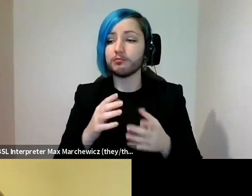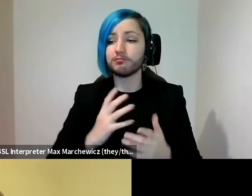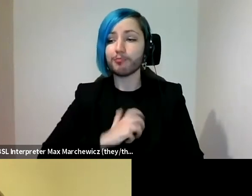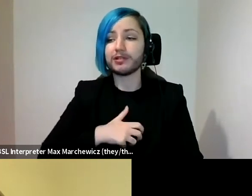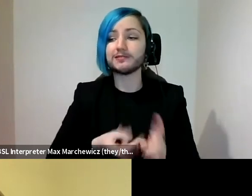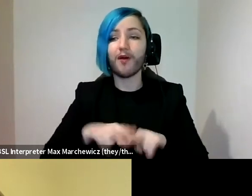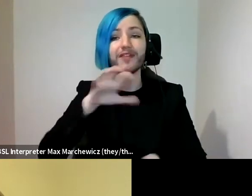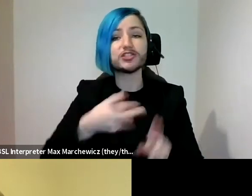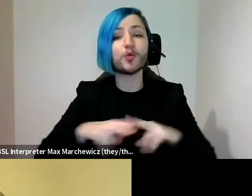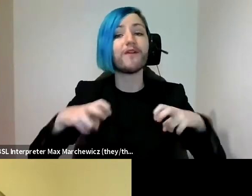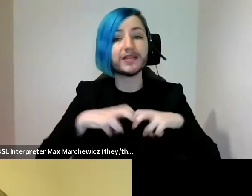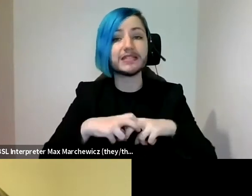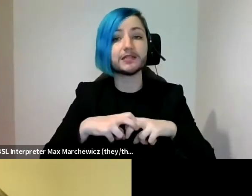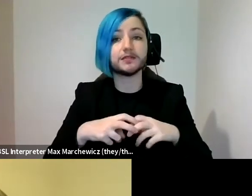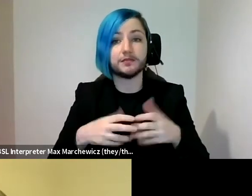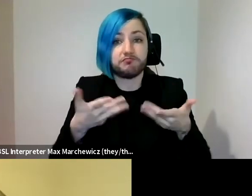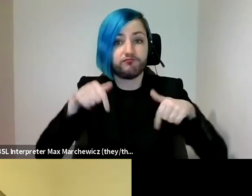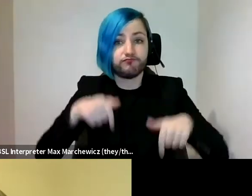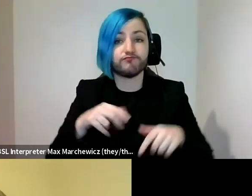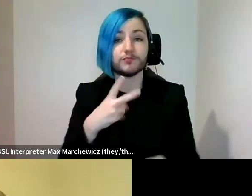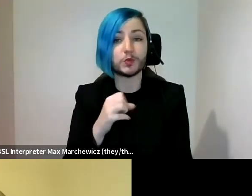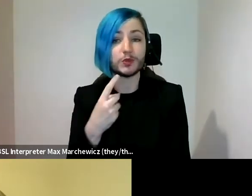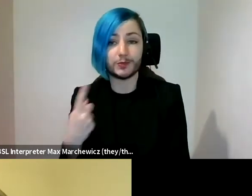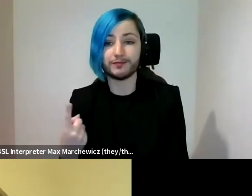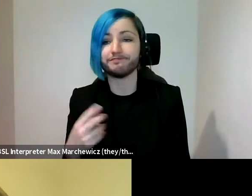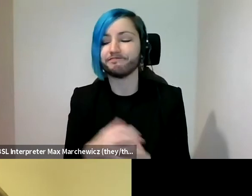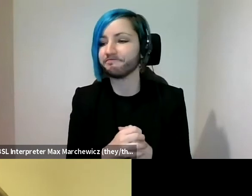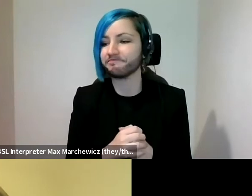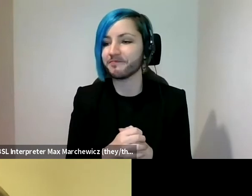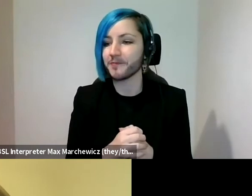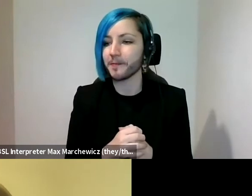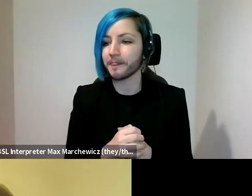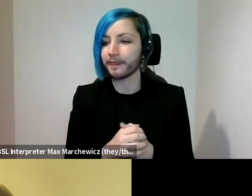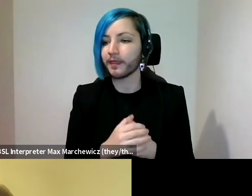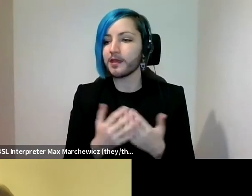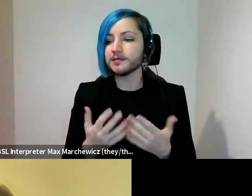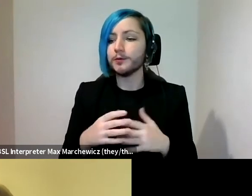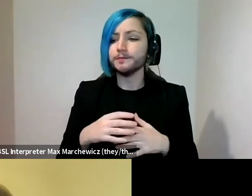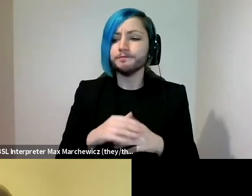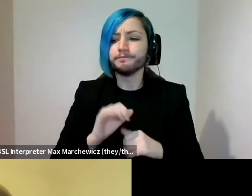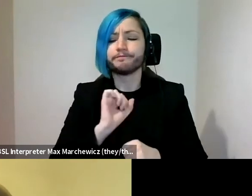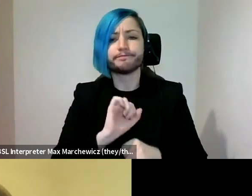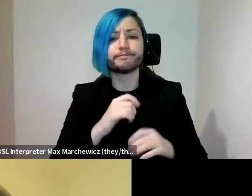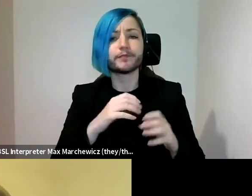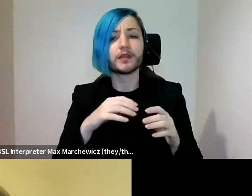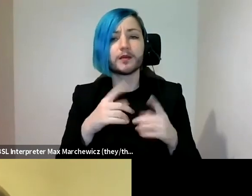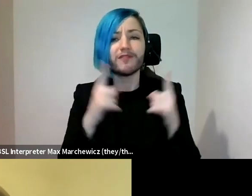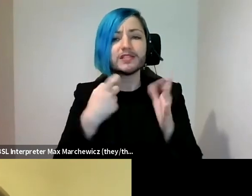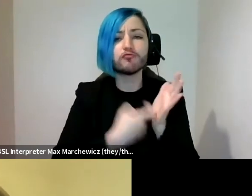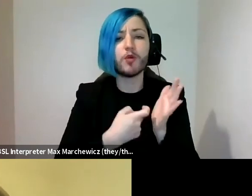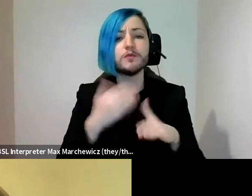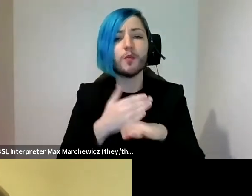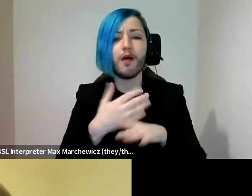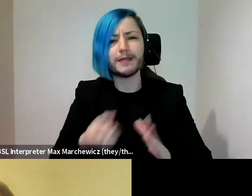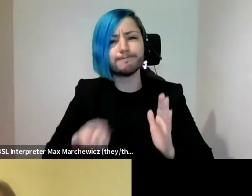While working between Glasgow and Stanford universities, Professor Rowan's work has contributed to a significant improvement in